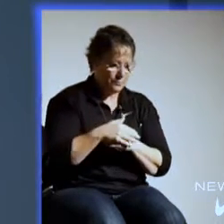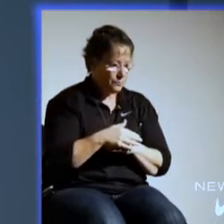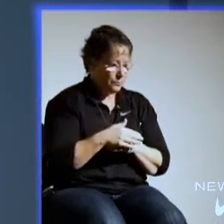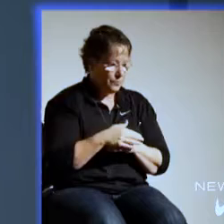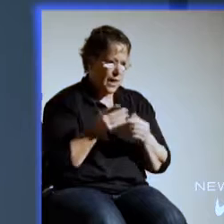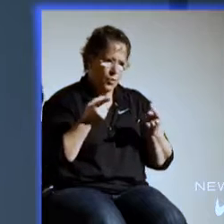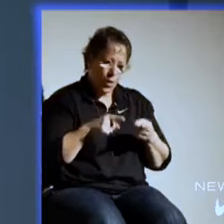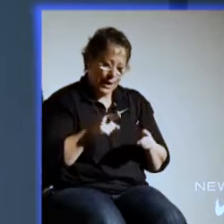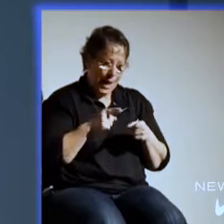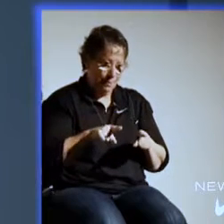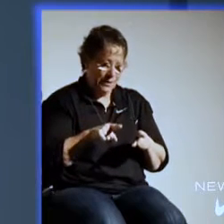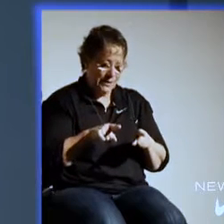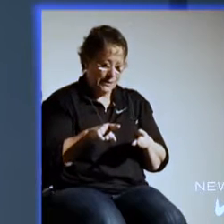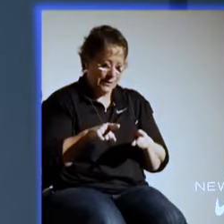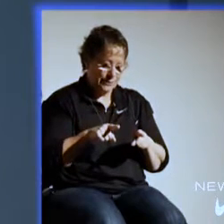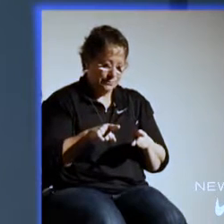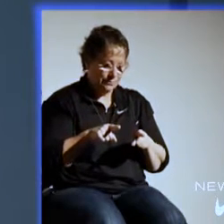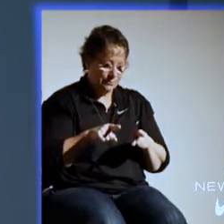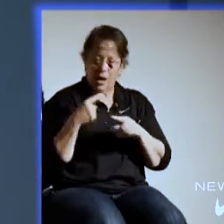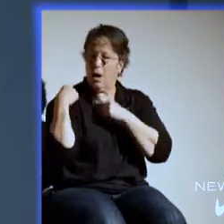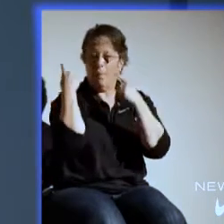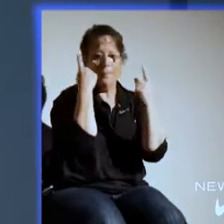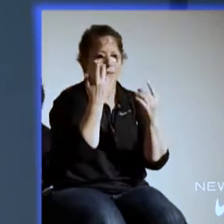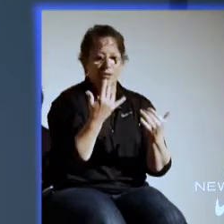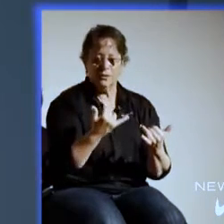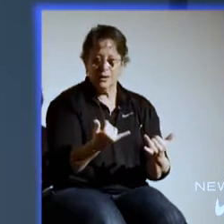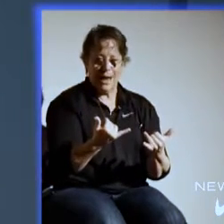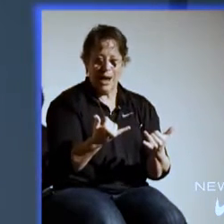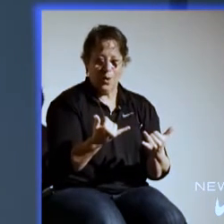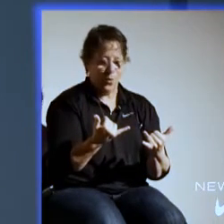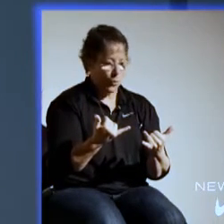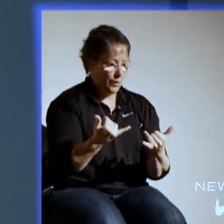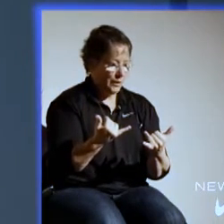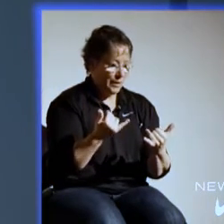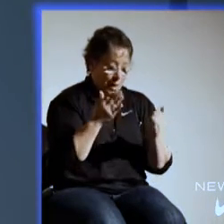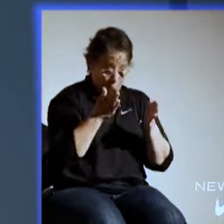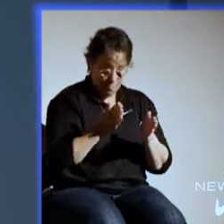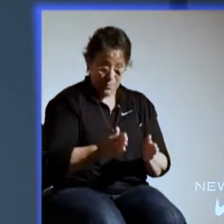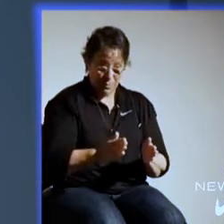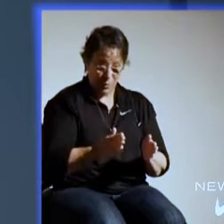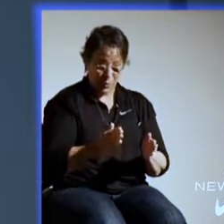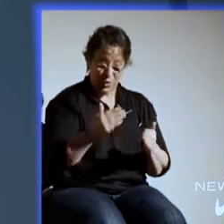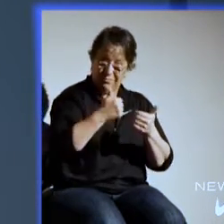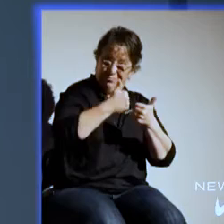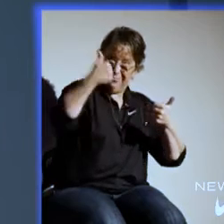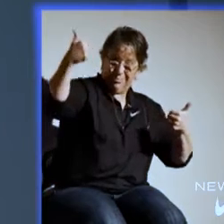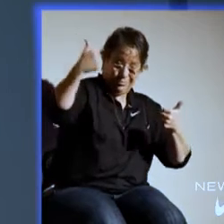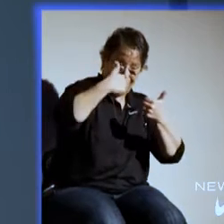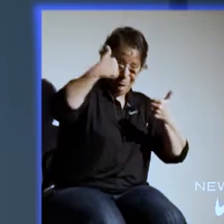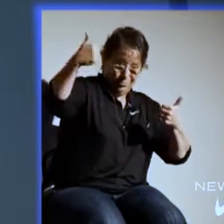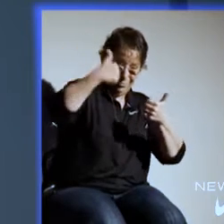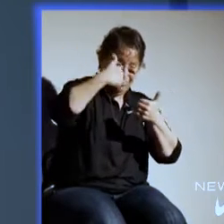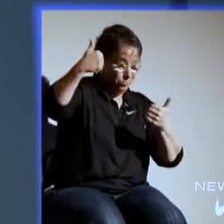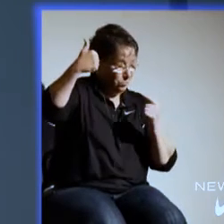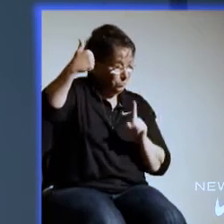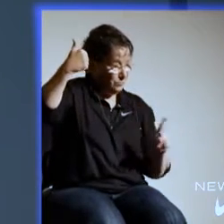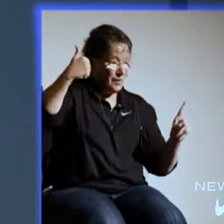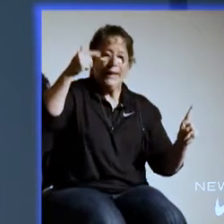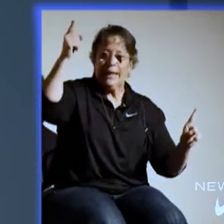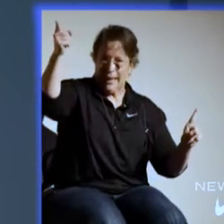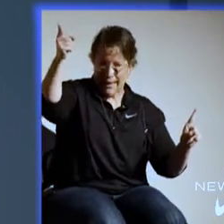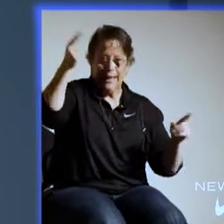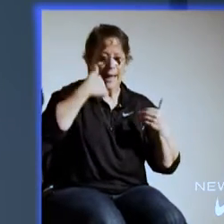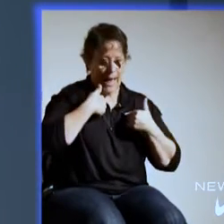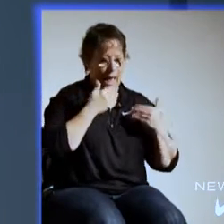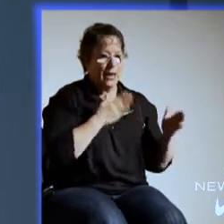time people have been walking away from God, He was working a plan for our good and for His